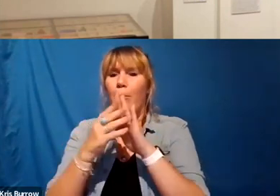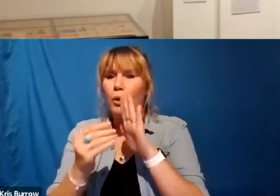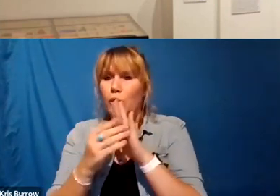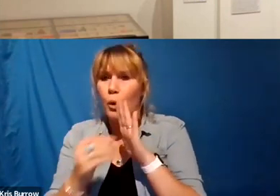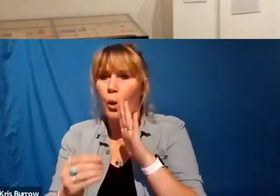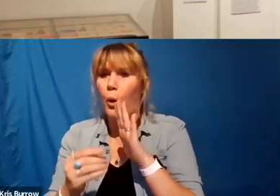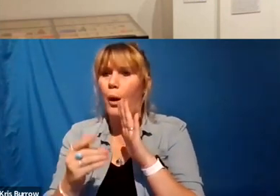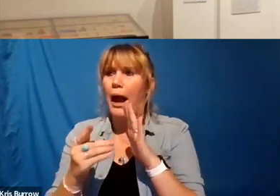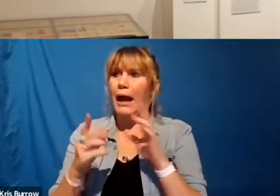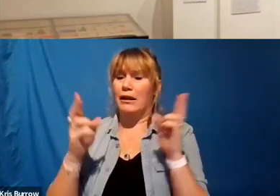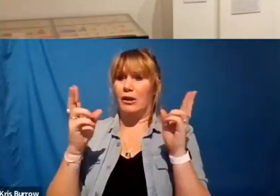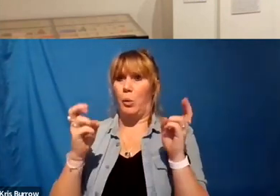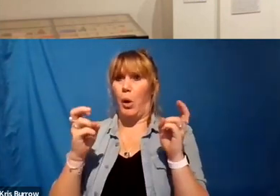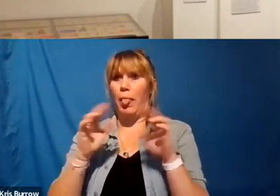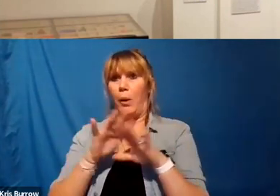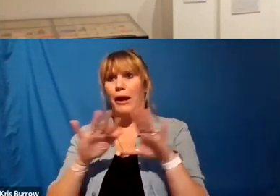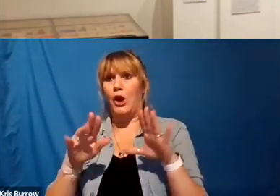normal.